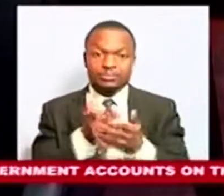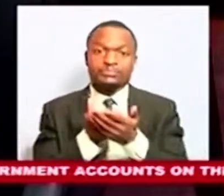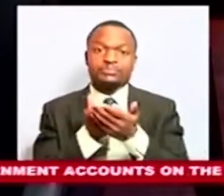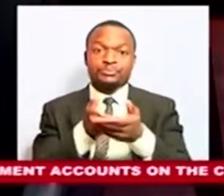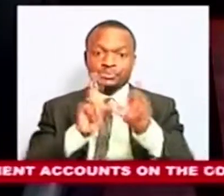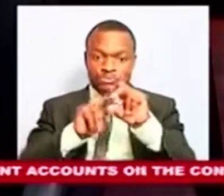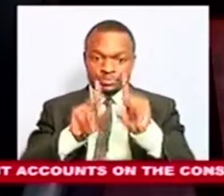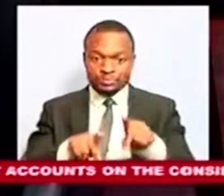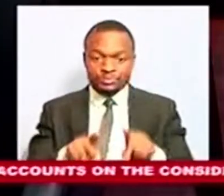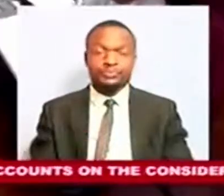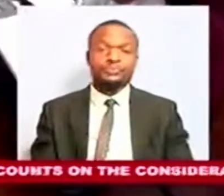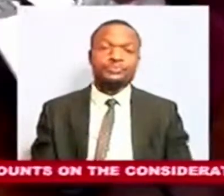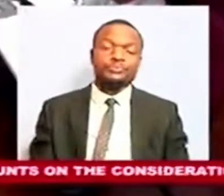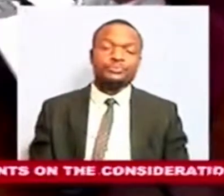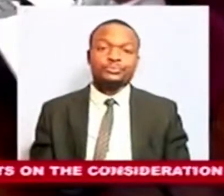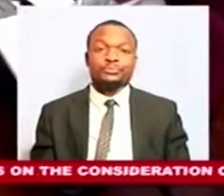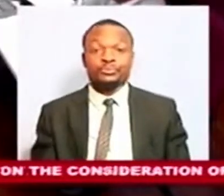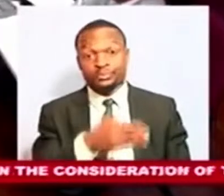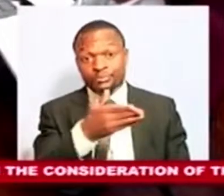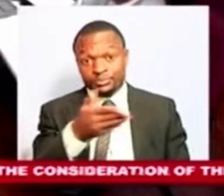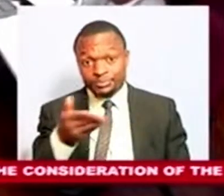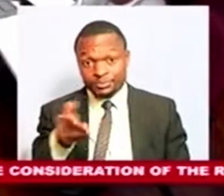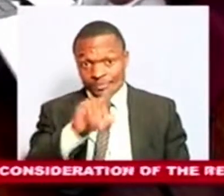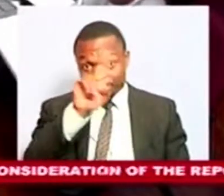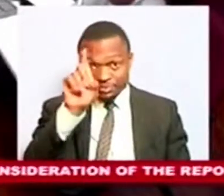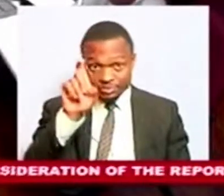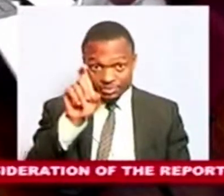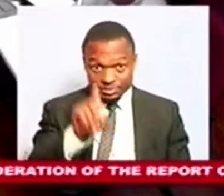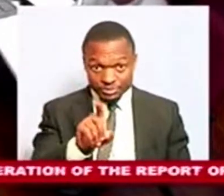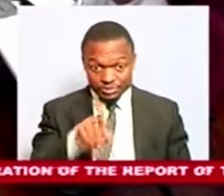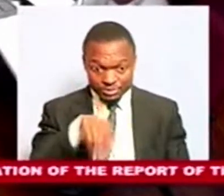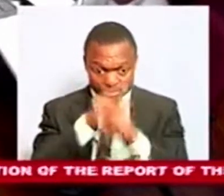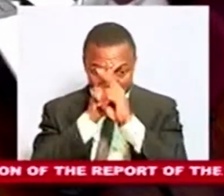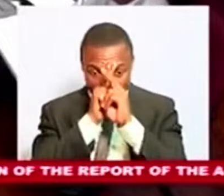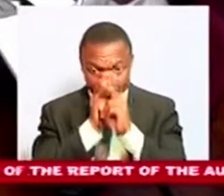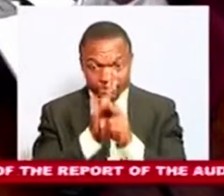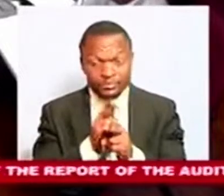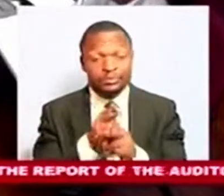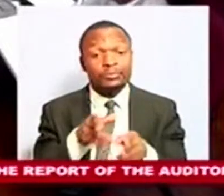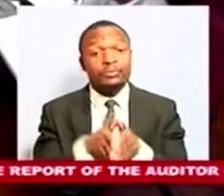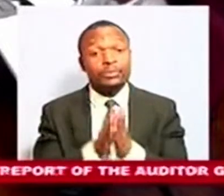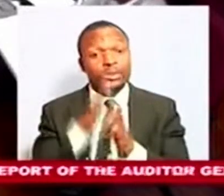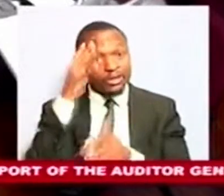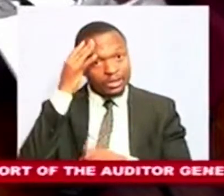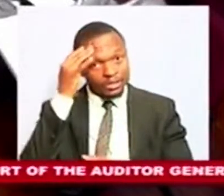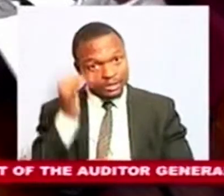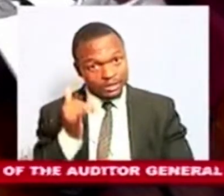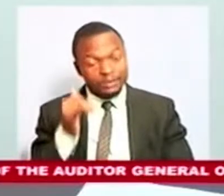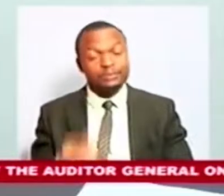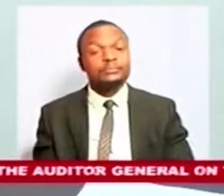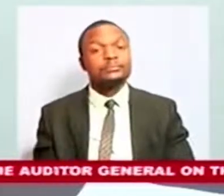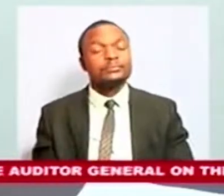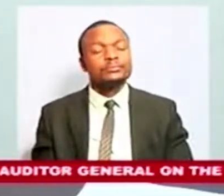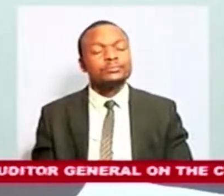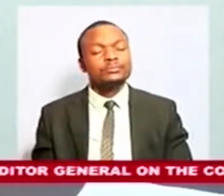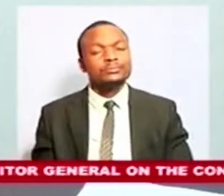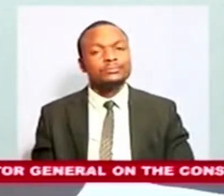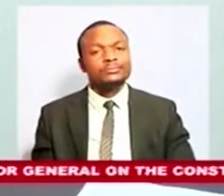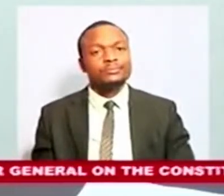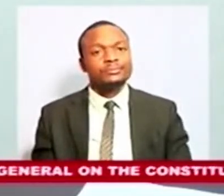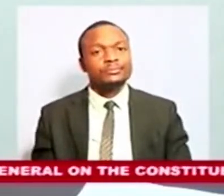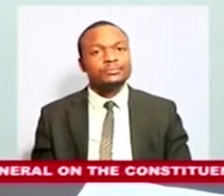Chair. There was a question from Honorable who asked why